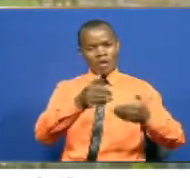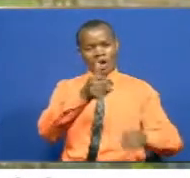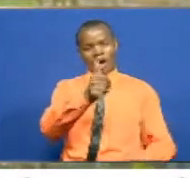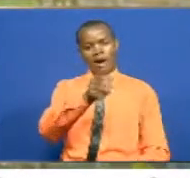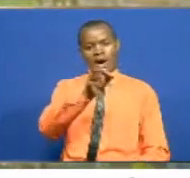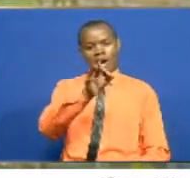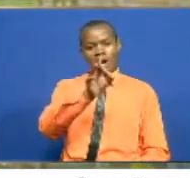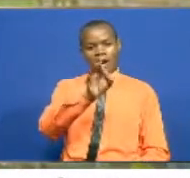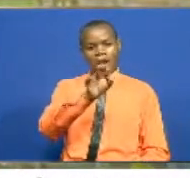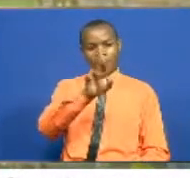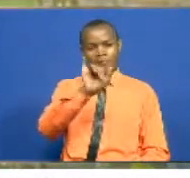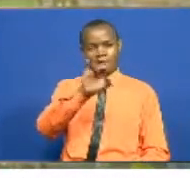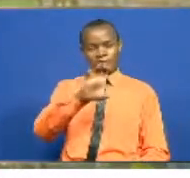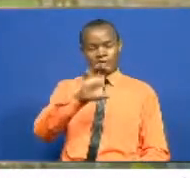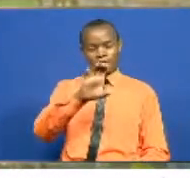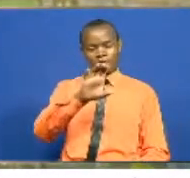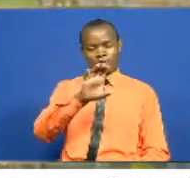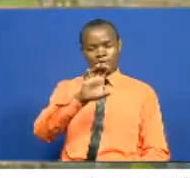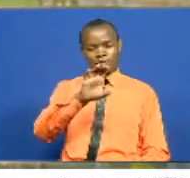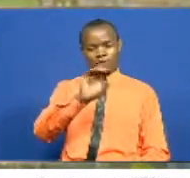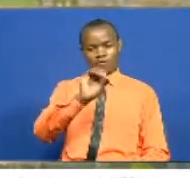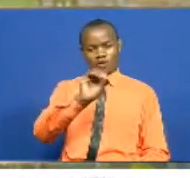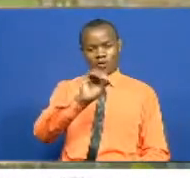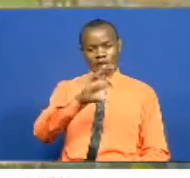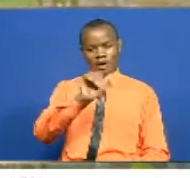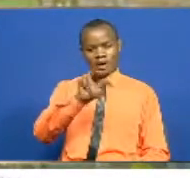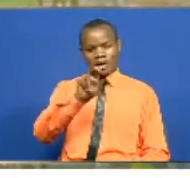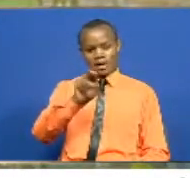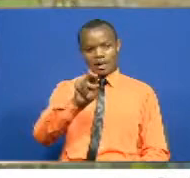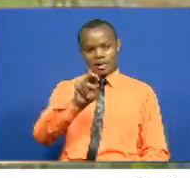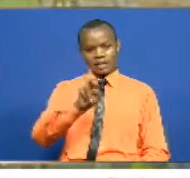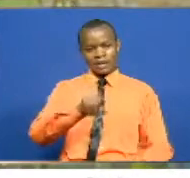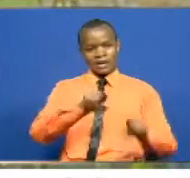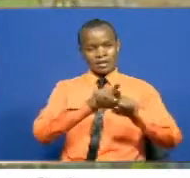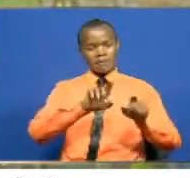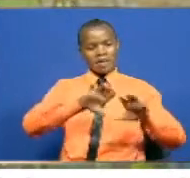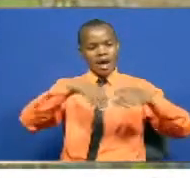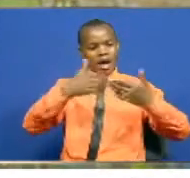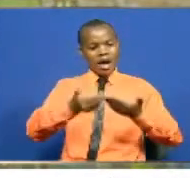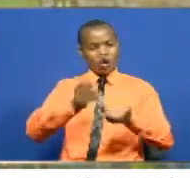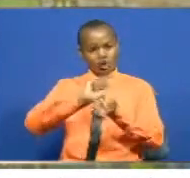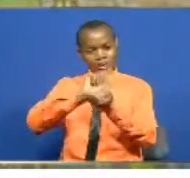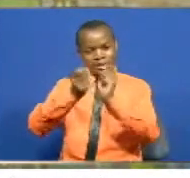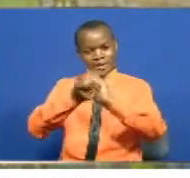and the pre-qualifiers are changing the landscape of basketball in Africa?